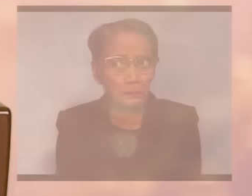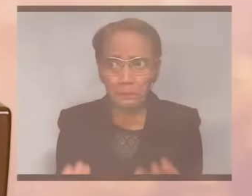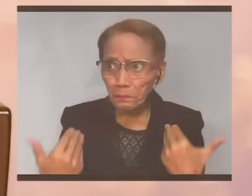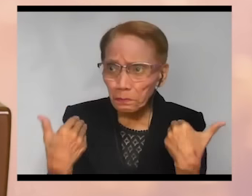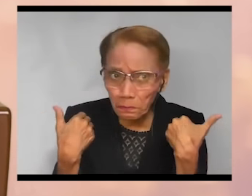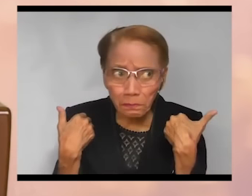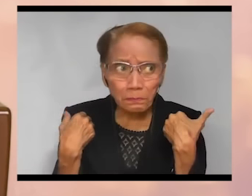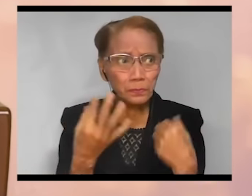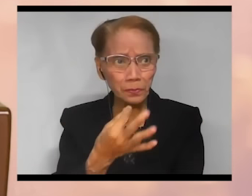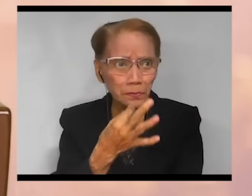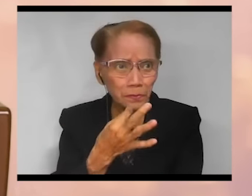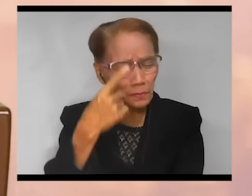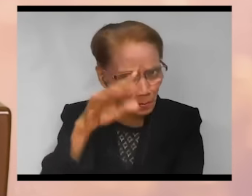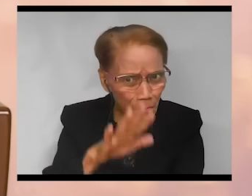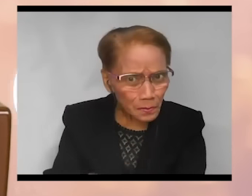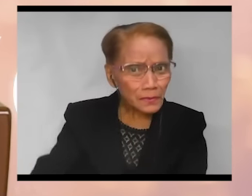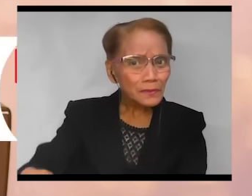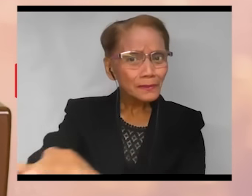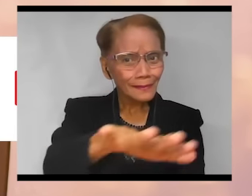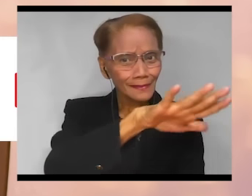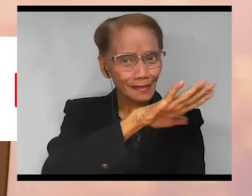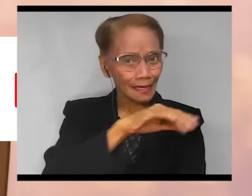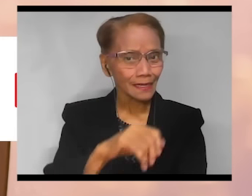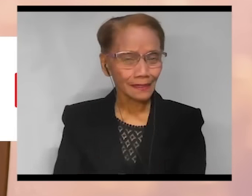There is food for all.